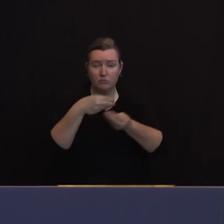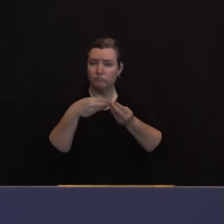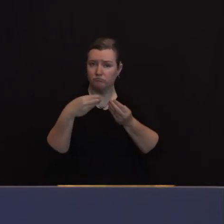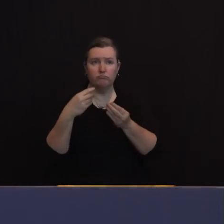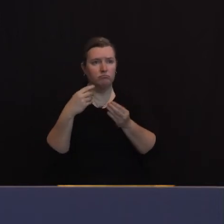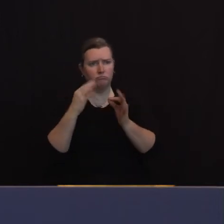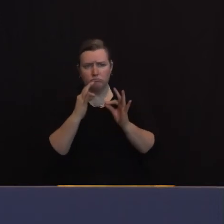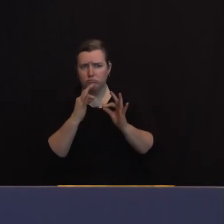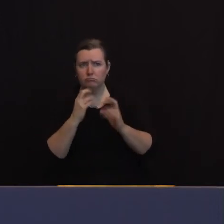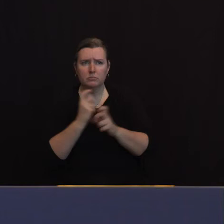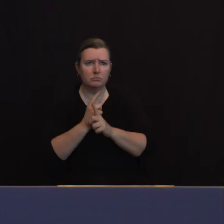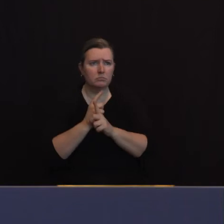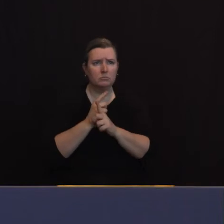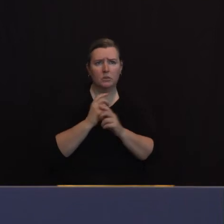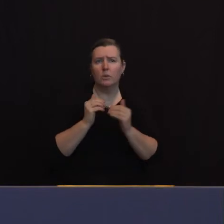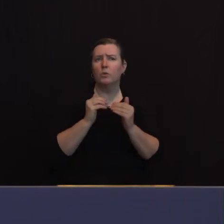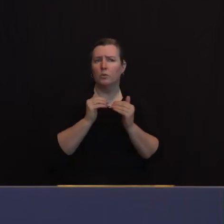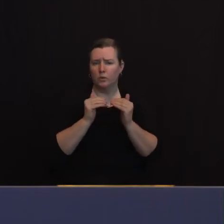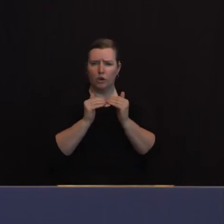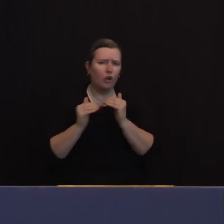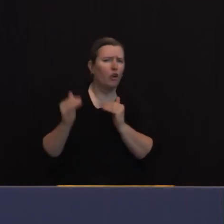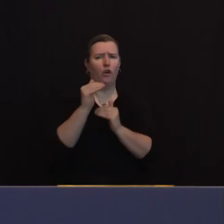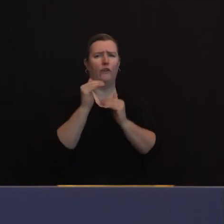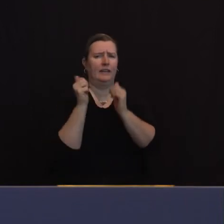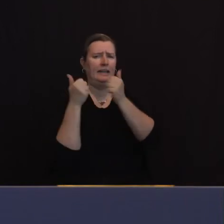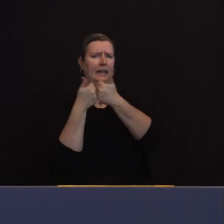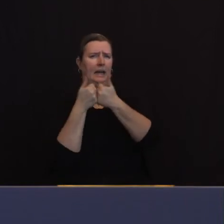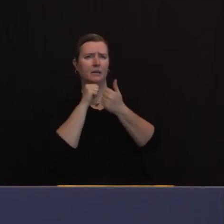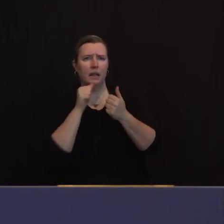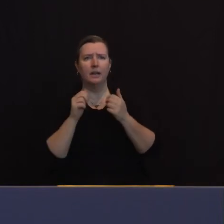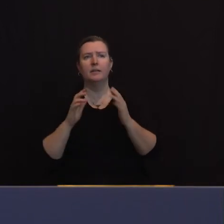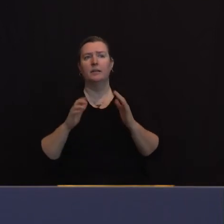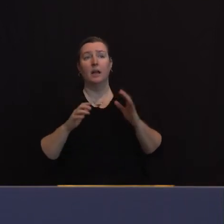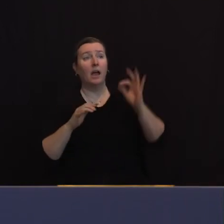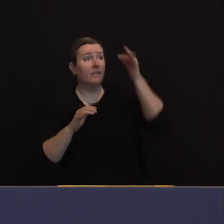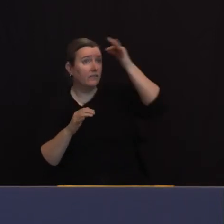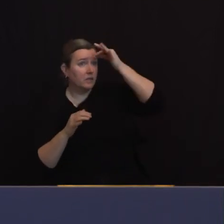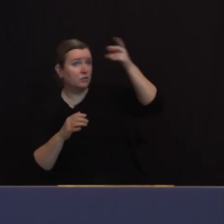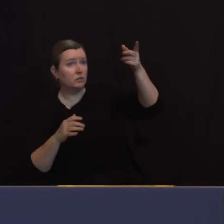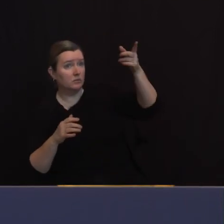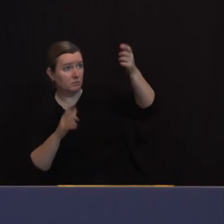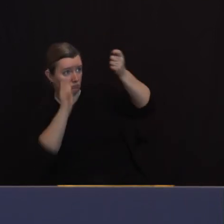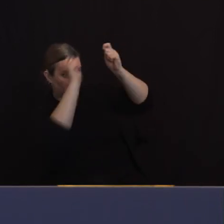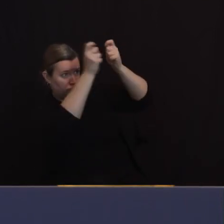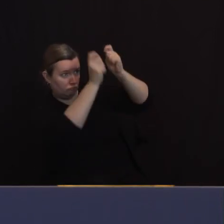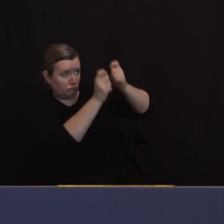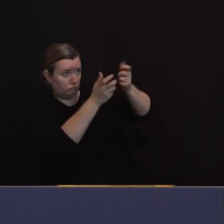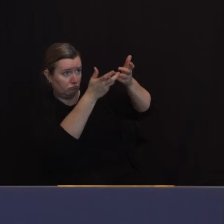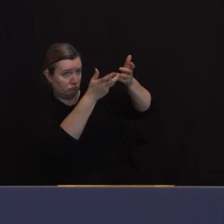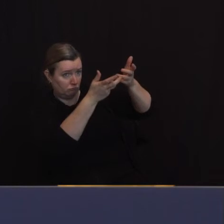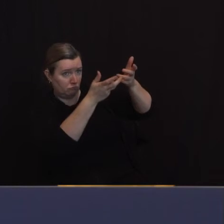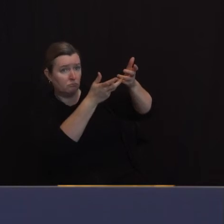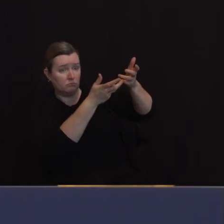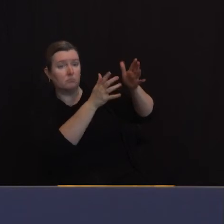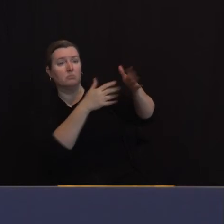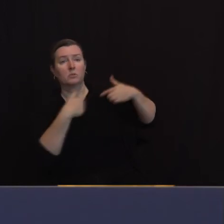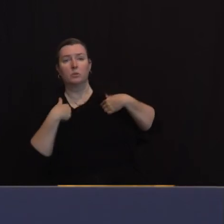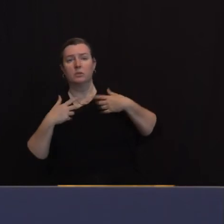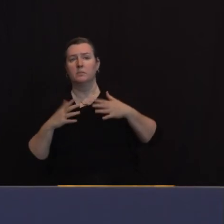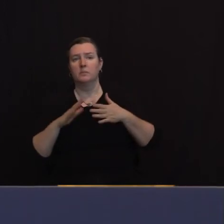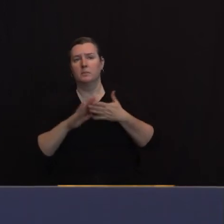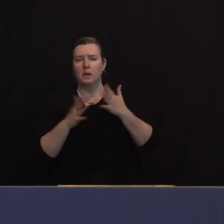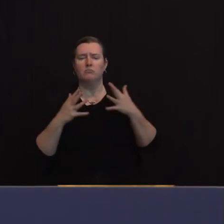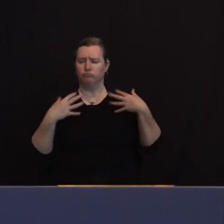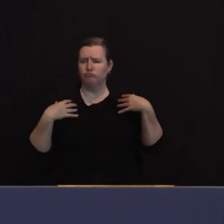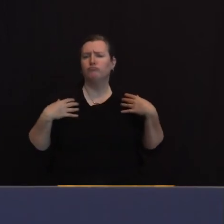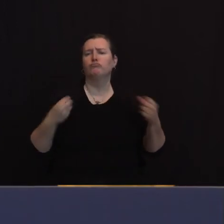And my guess is if the feds ultimately do boil it down and rebuild it from scratch, we'll then want to be more heroic on our side.